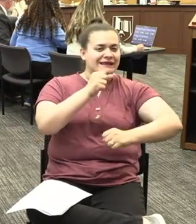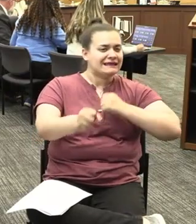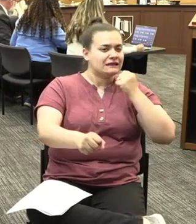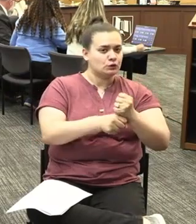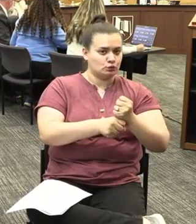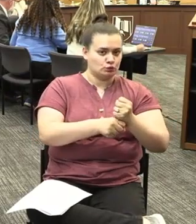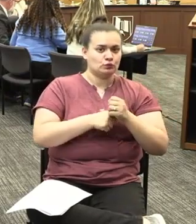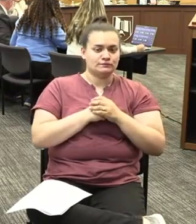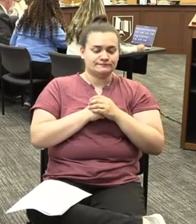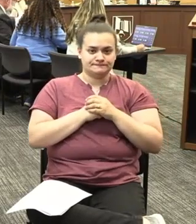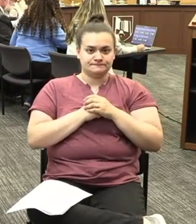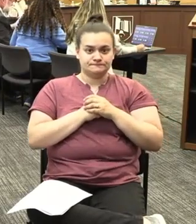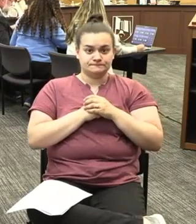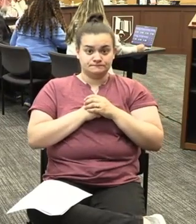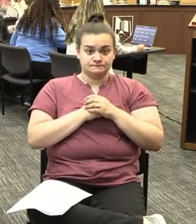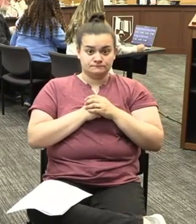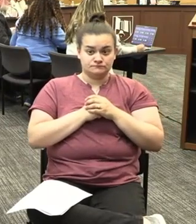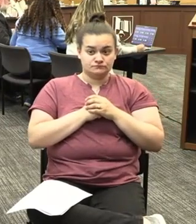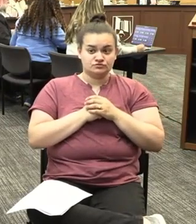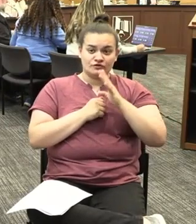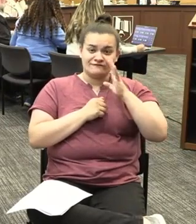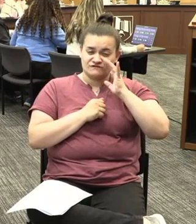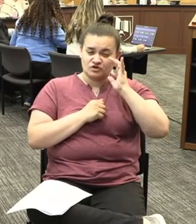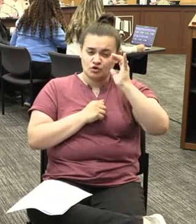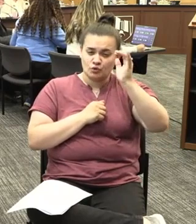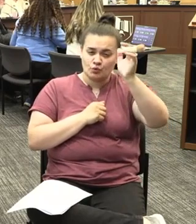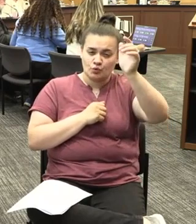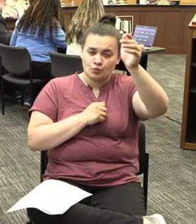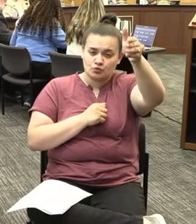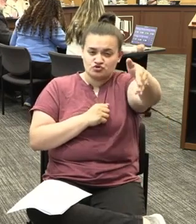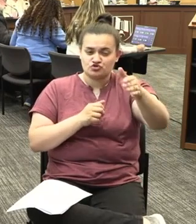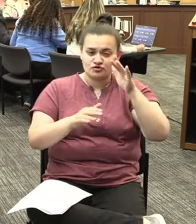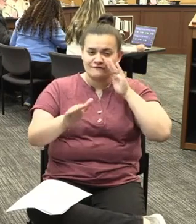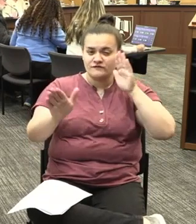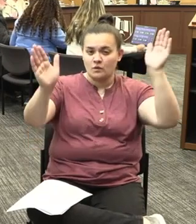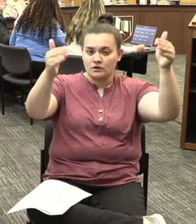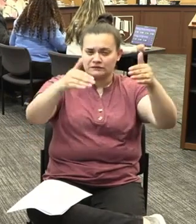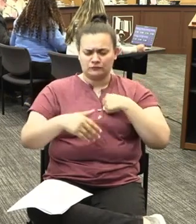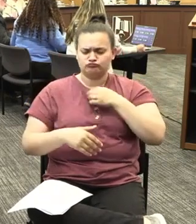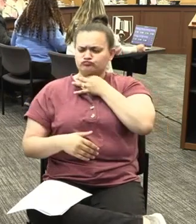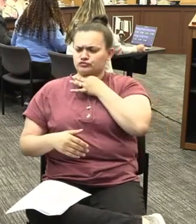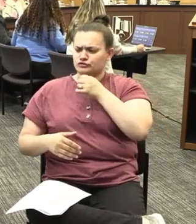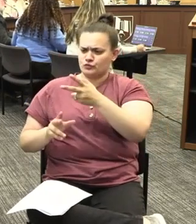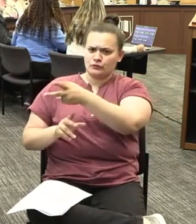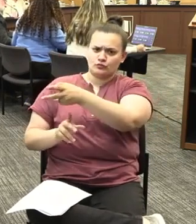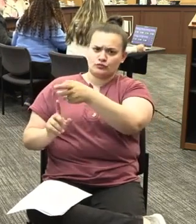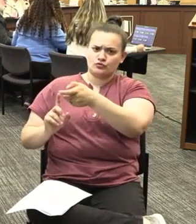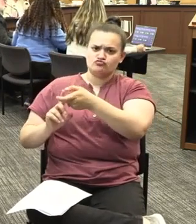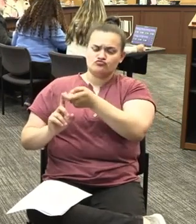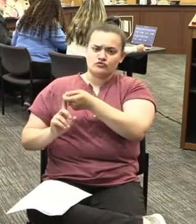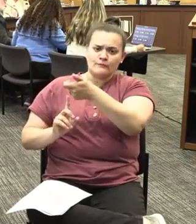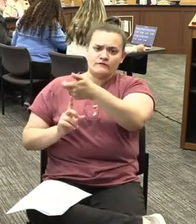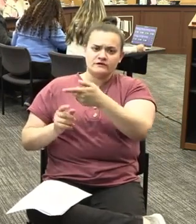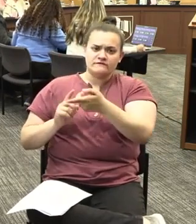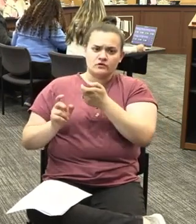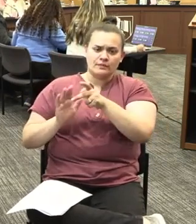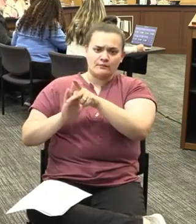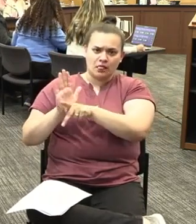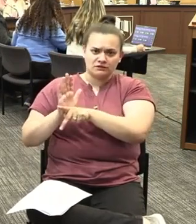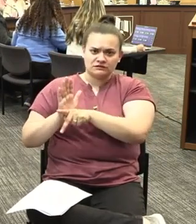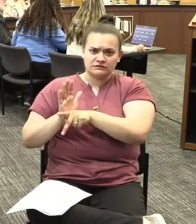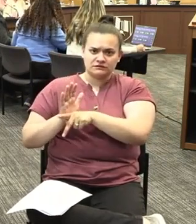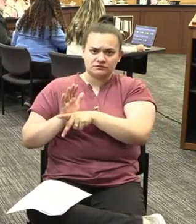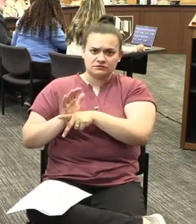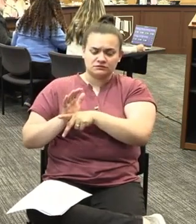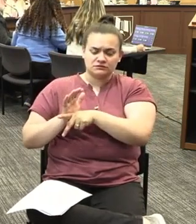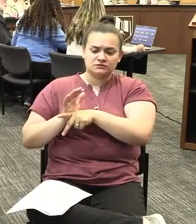So was it's just very future focused. Yeah, I was just wondering because I know we removed it from one of the policies. We